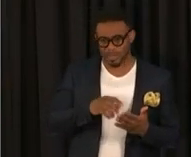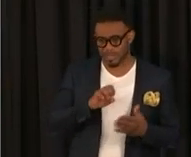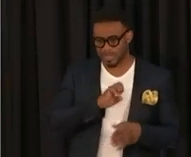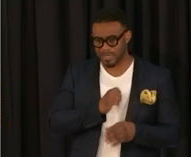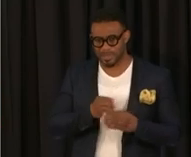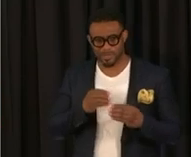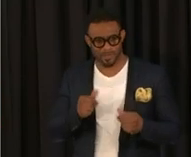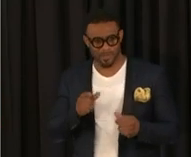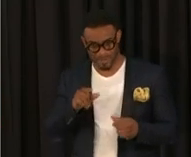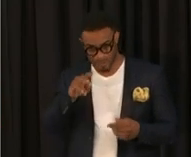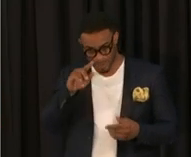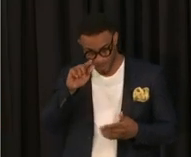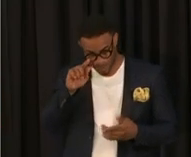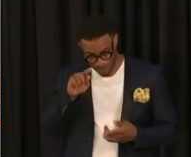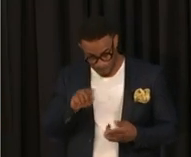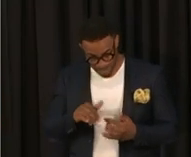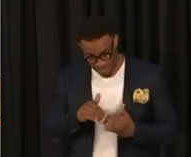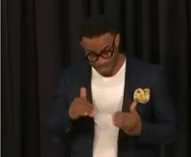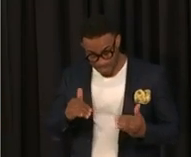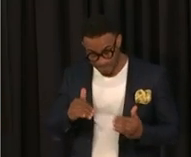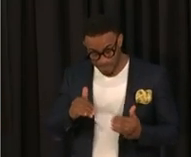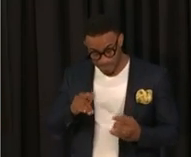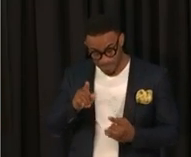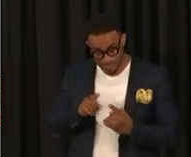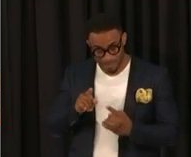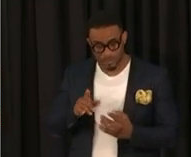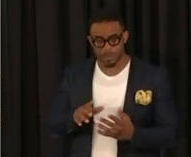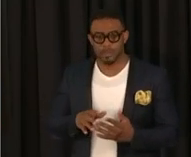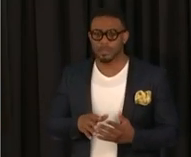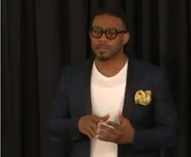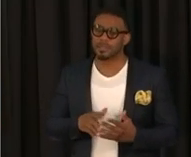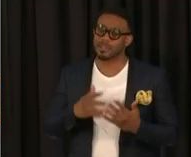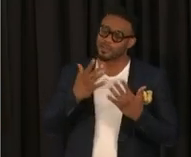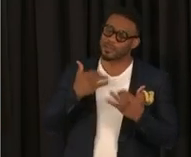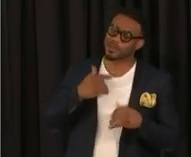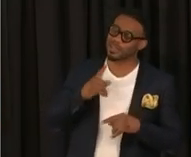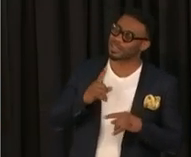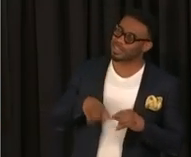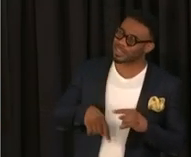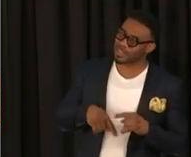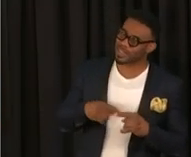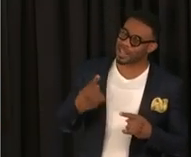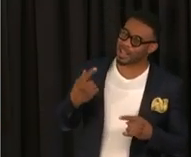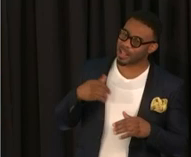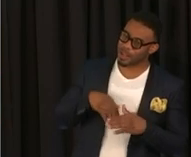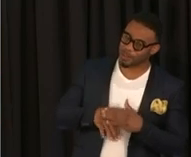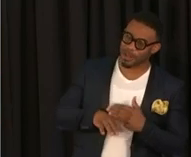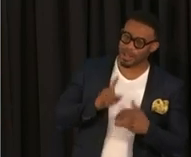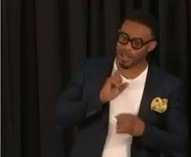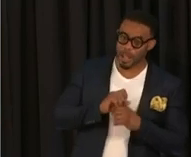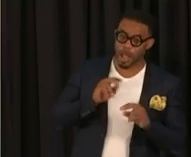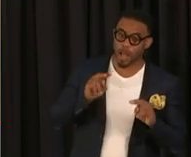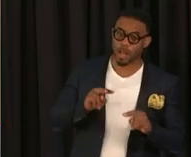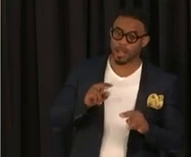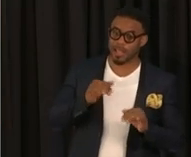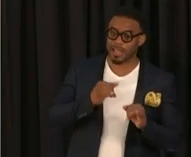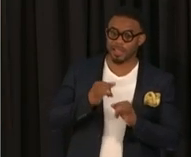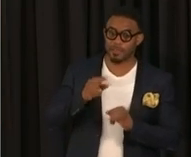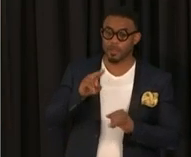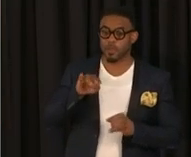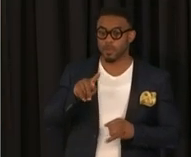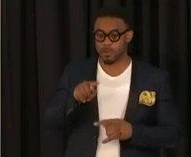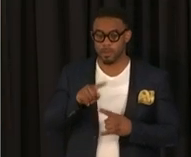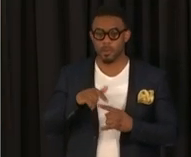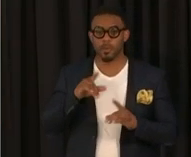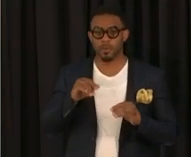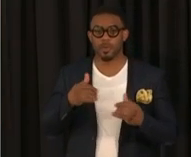energy efficiency, do you go down to that level of granularity? Unfortunately, we can't come and actually look at an